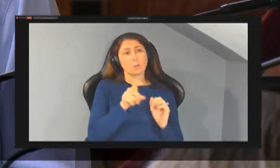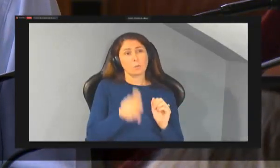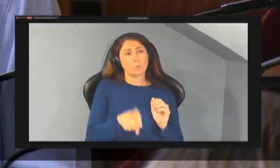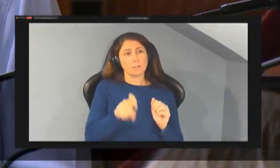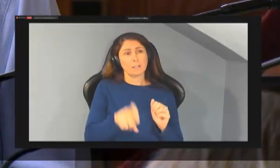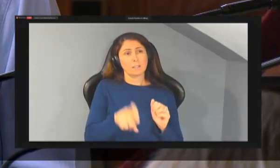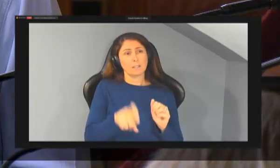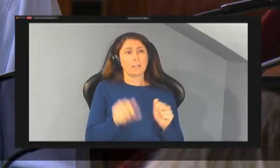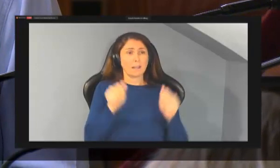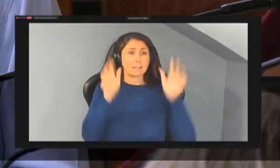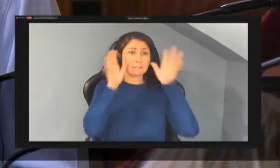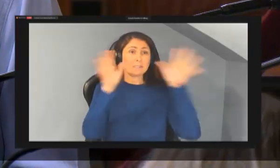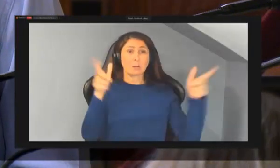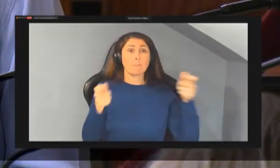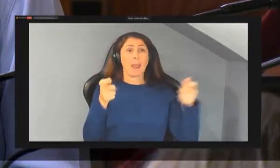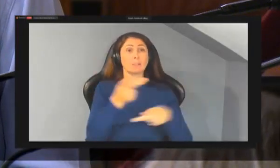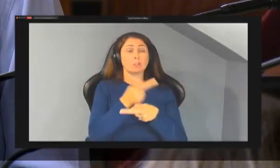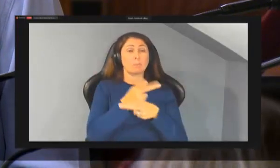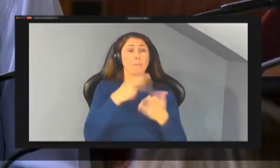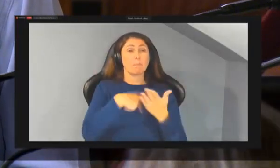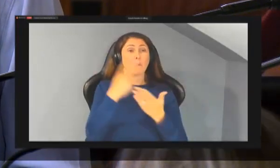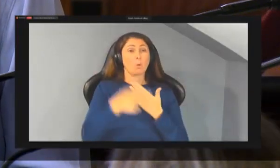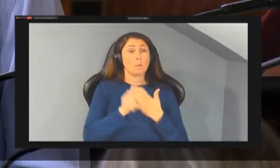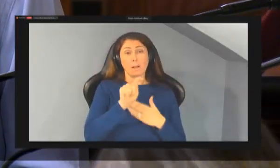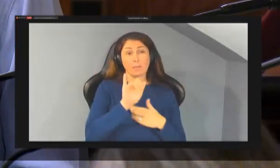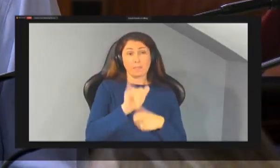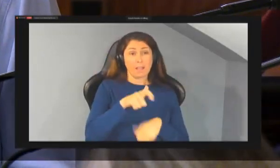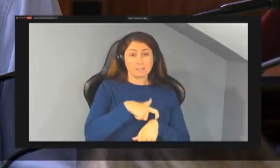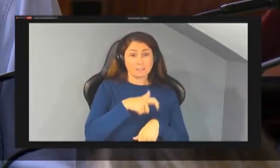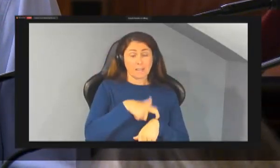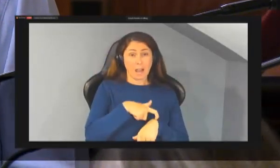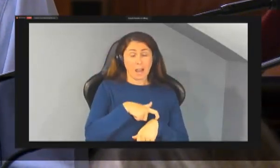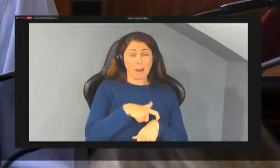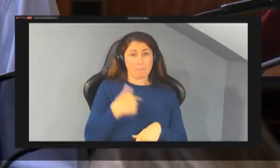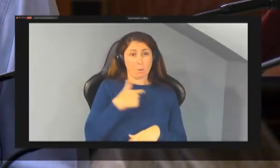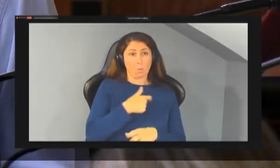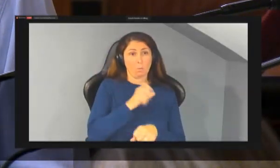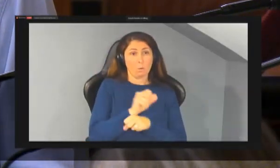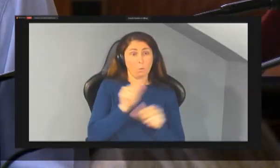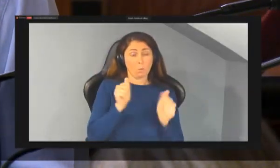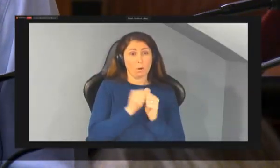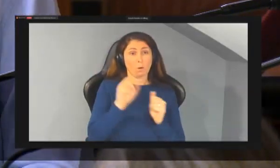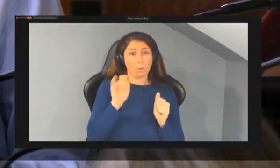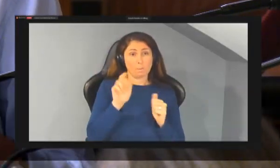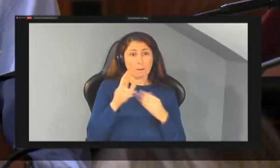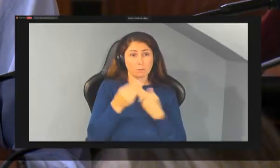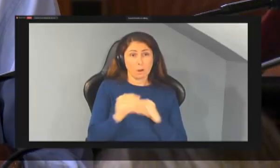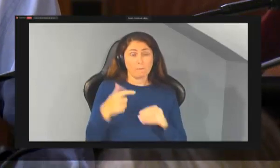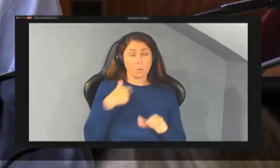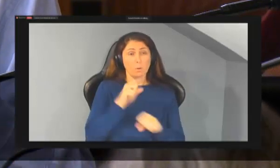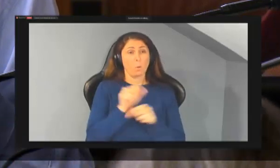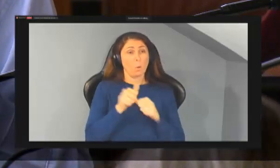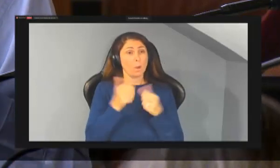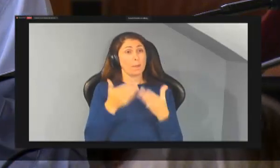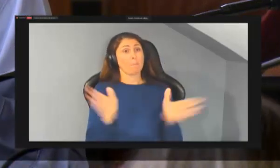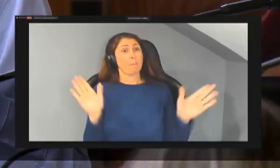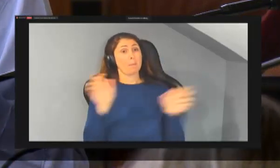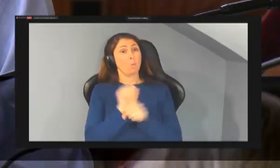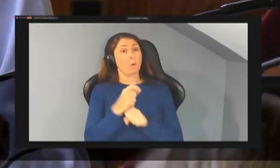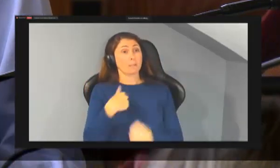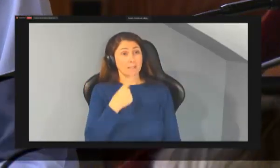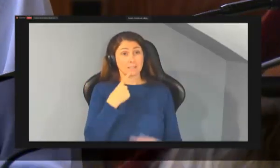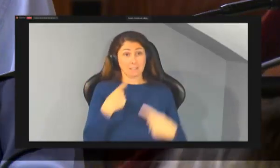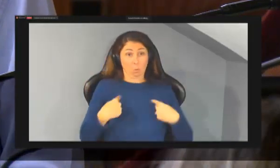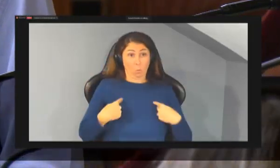program. And at that time, as I said, we worked with the mayor's office, we worked with Public Works. I say we